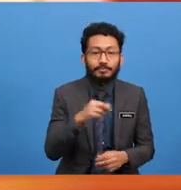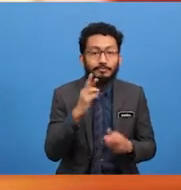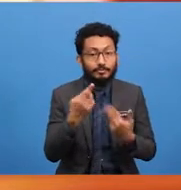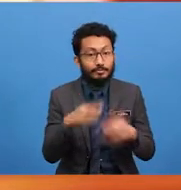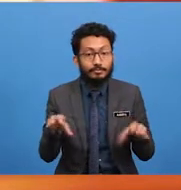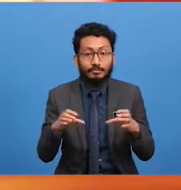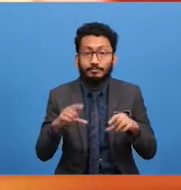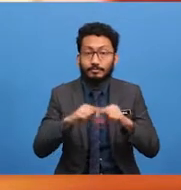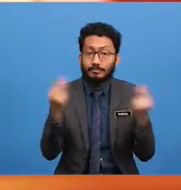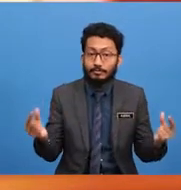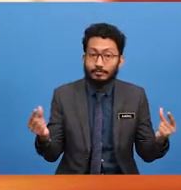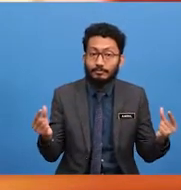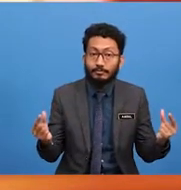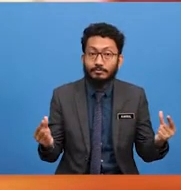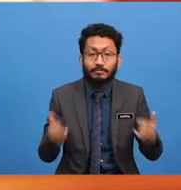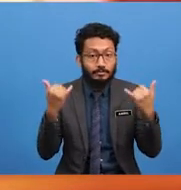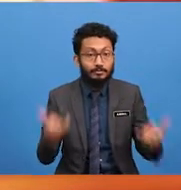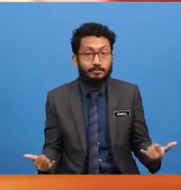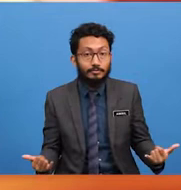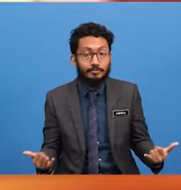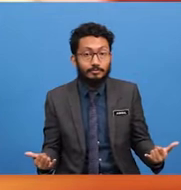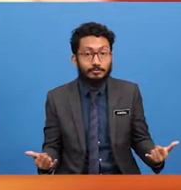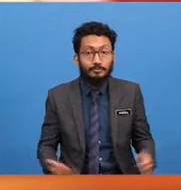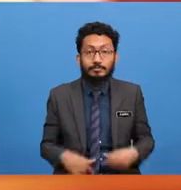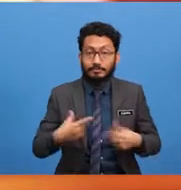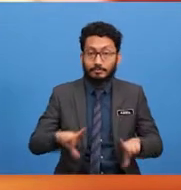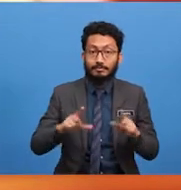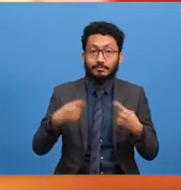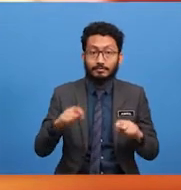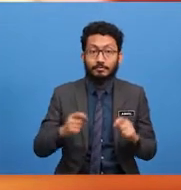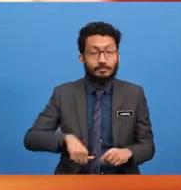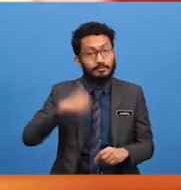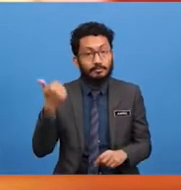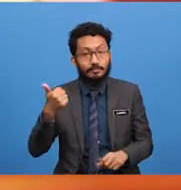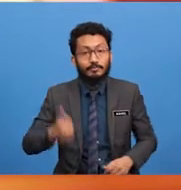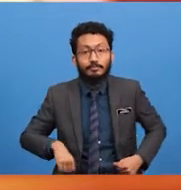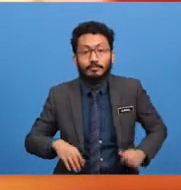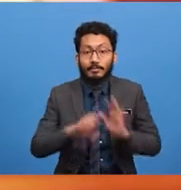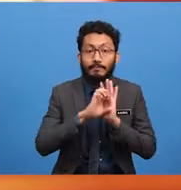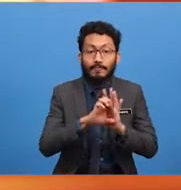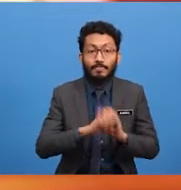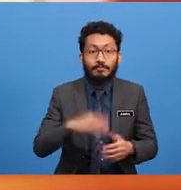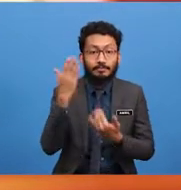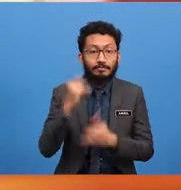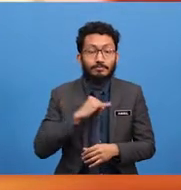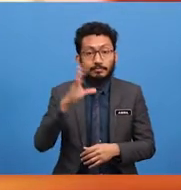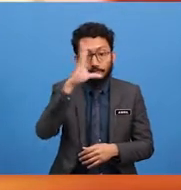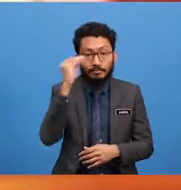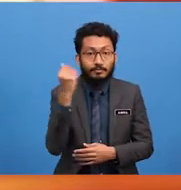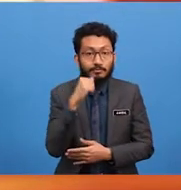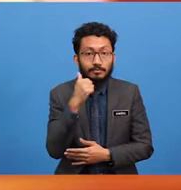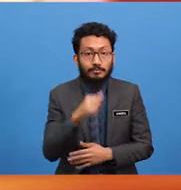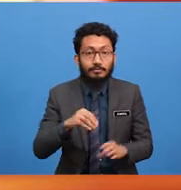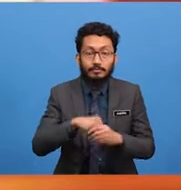there. Now, let's try another example. I hope you boys and girls out